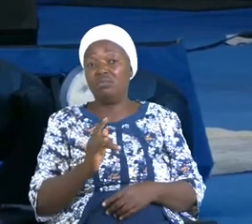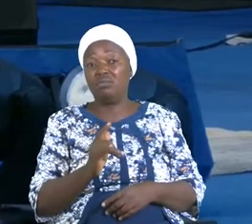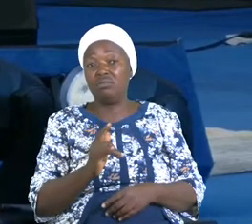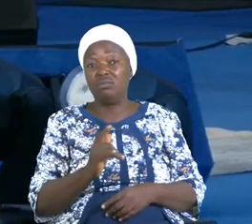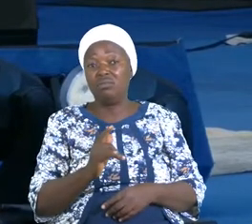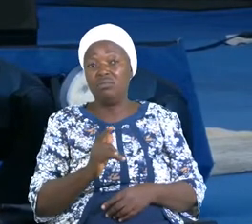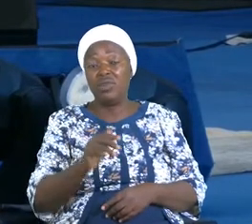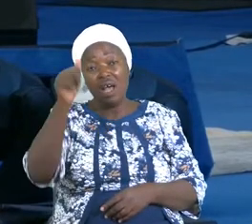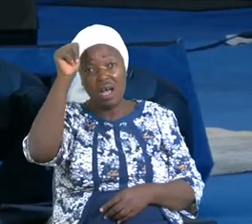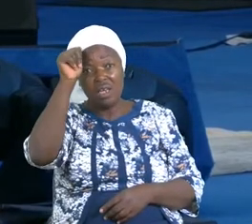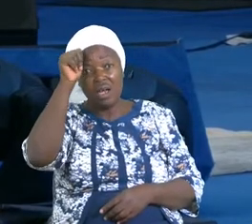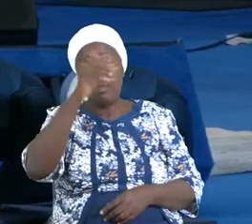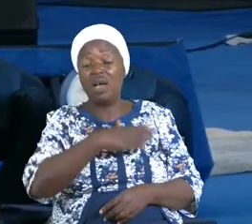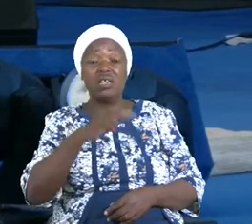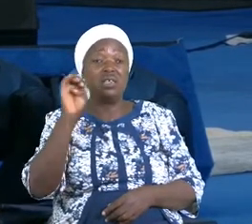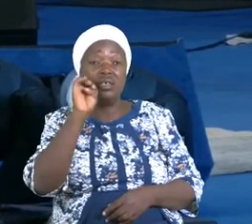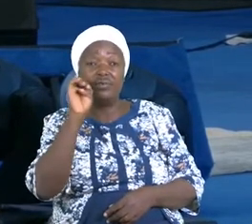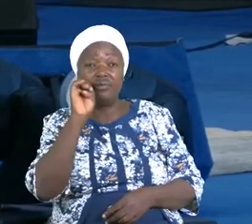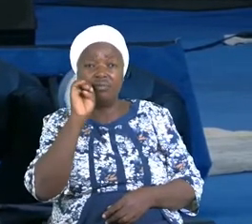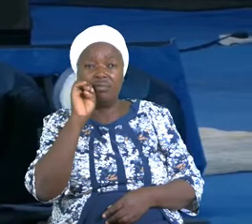and Eve, when